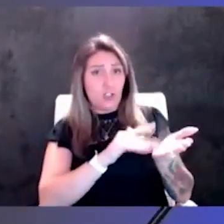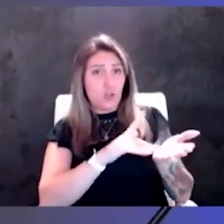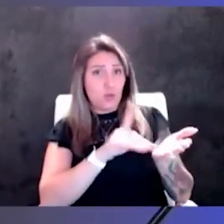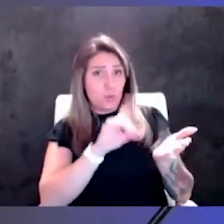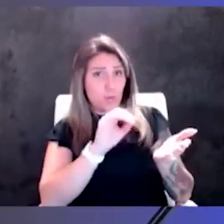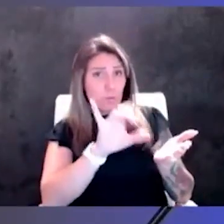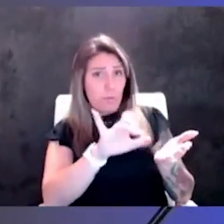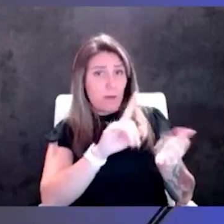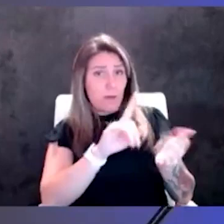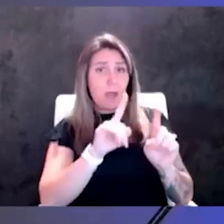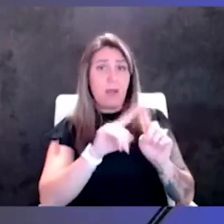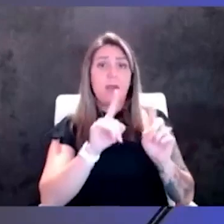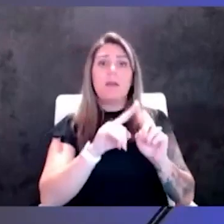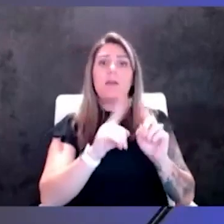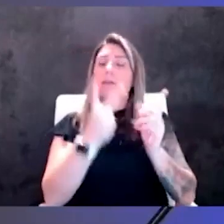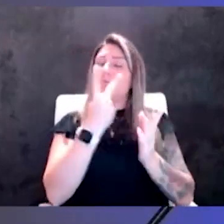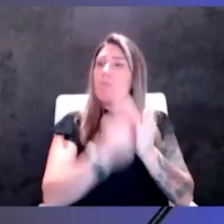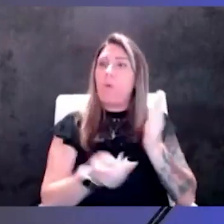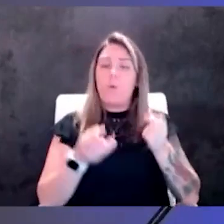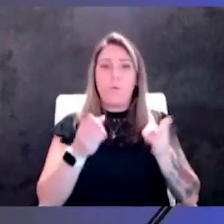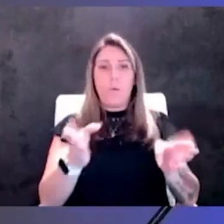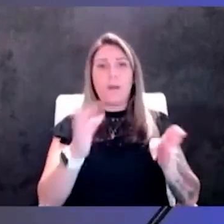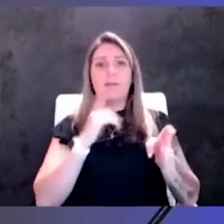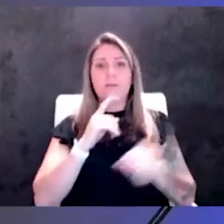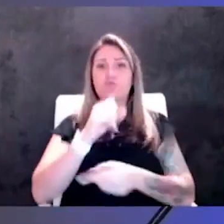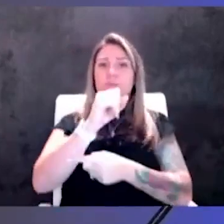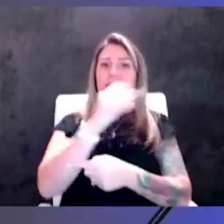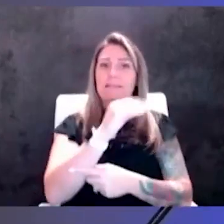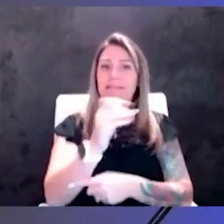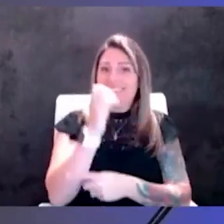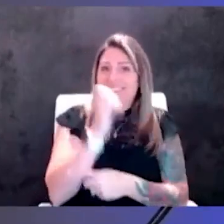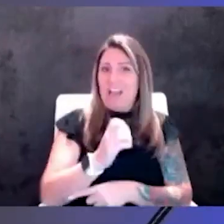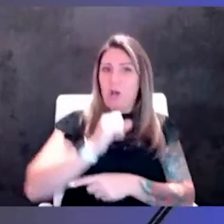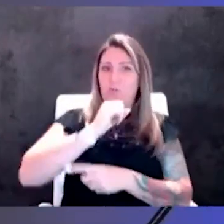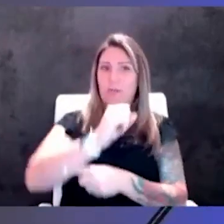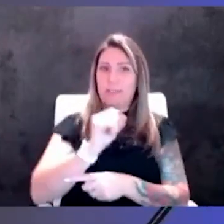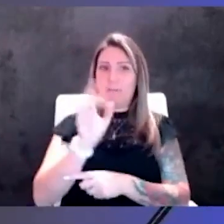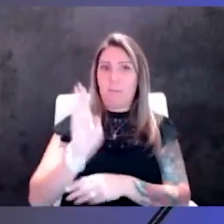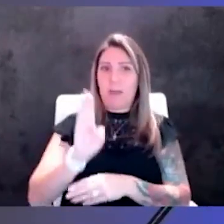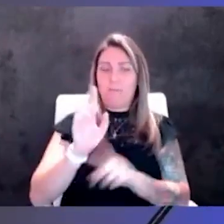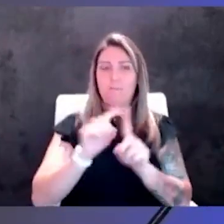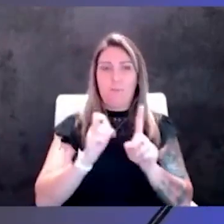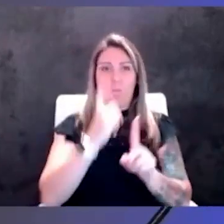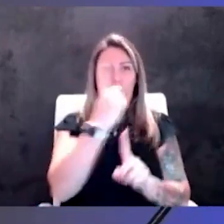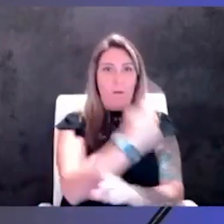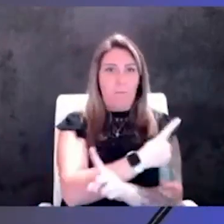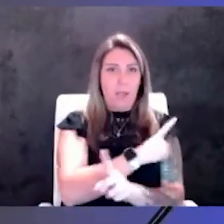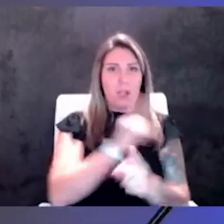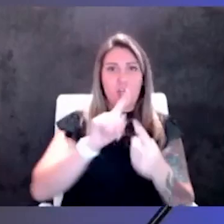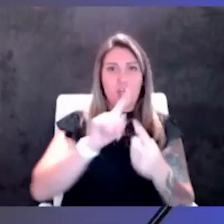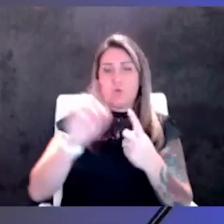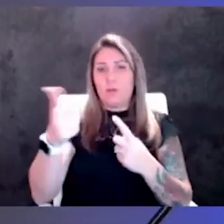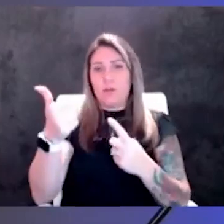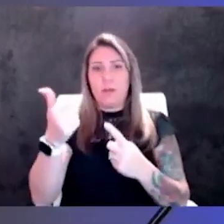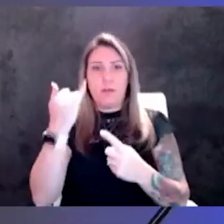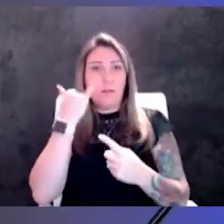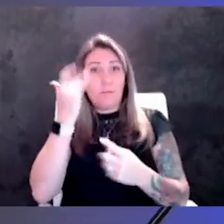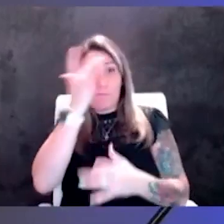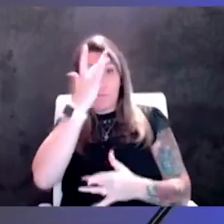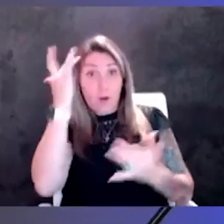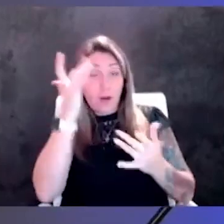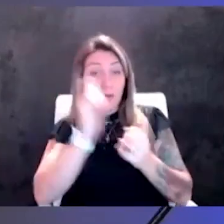both resistant and non-resistant bacteria from one patient to another if I forgot to wash my hands.